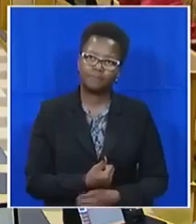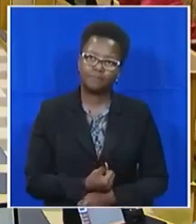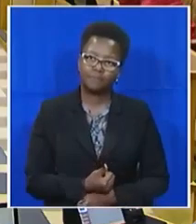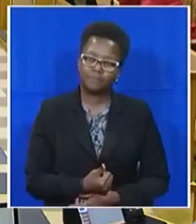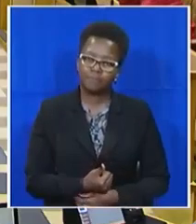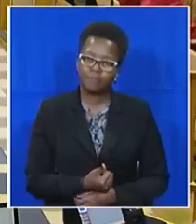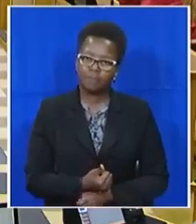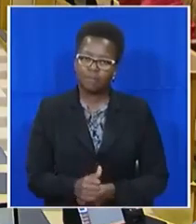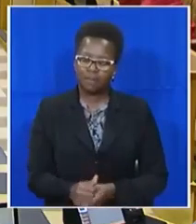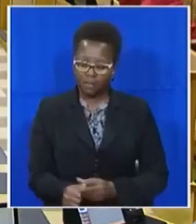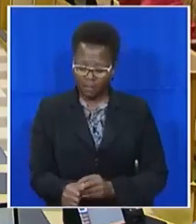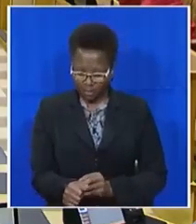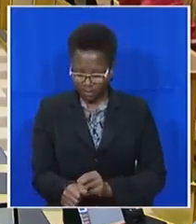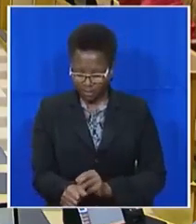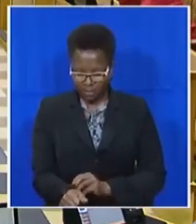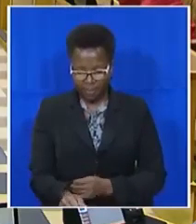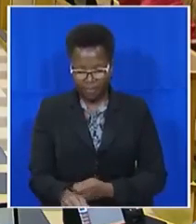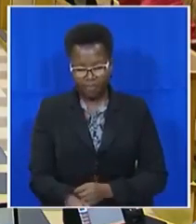Honorable members.